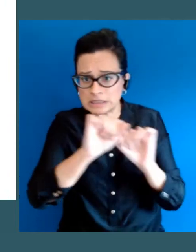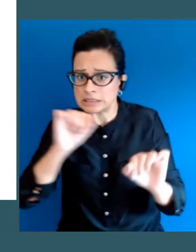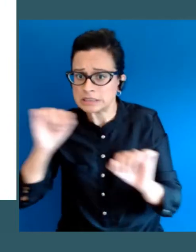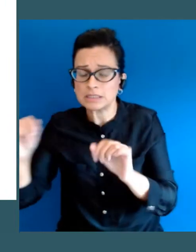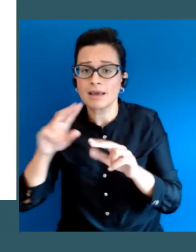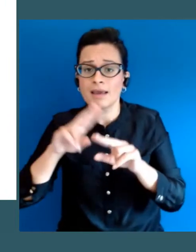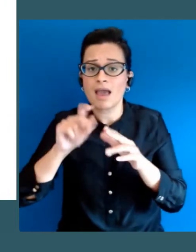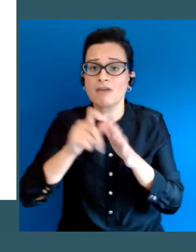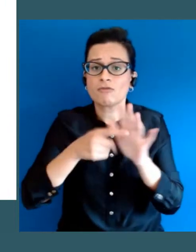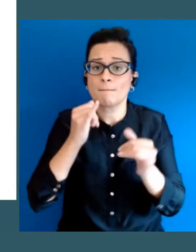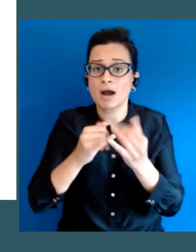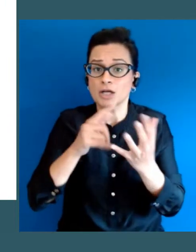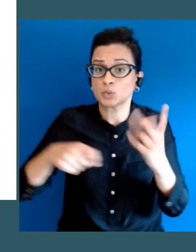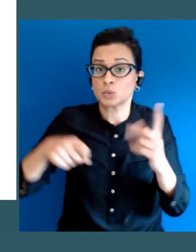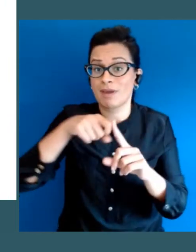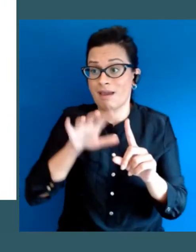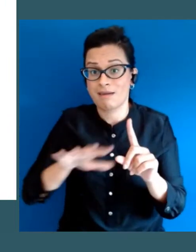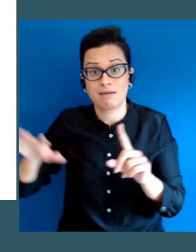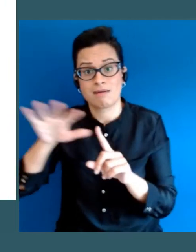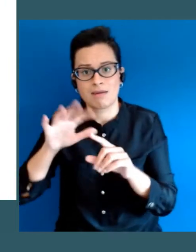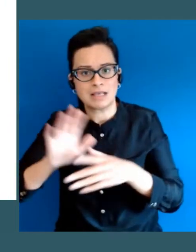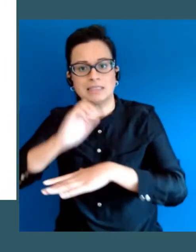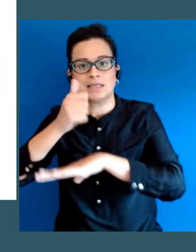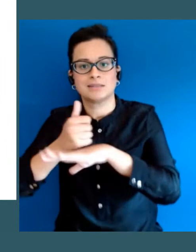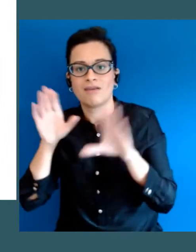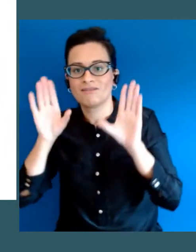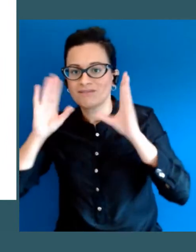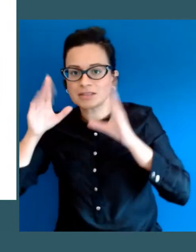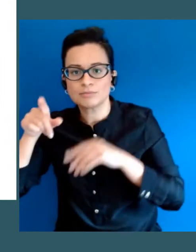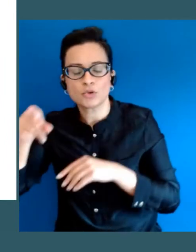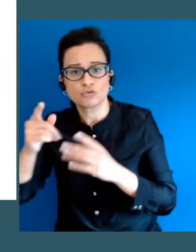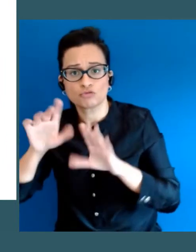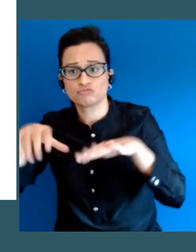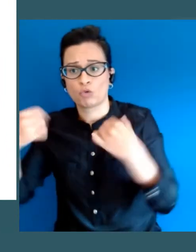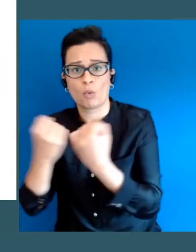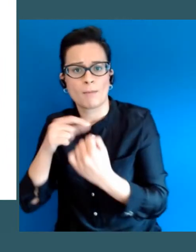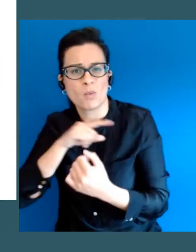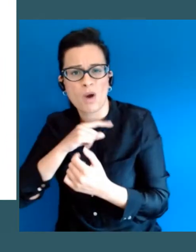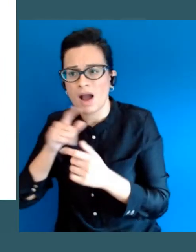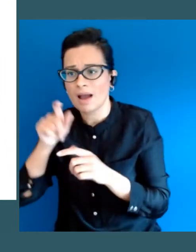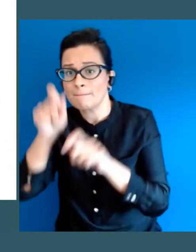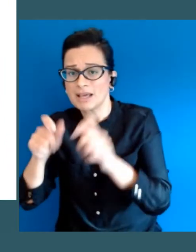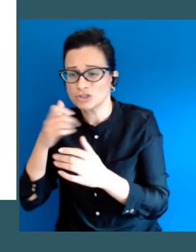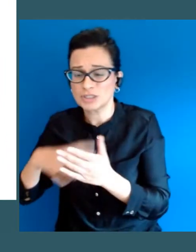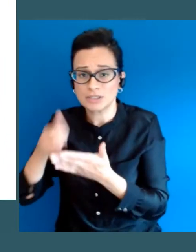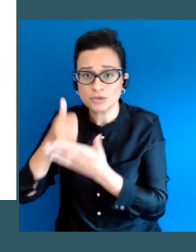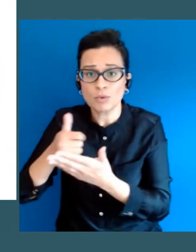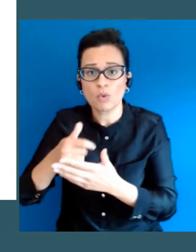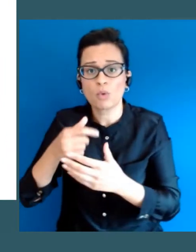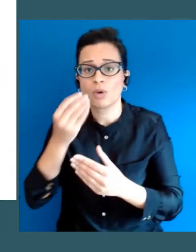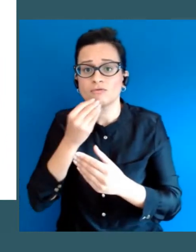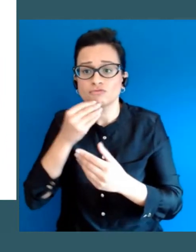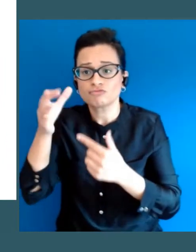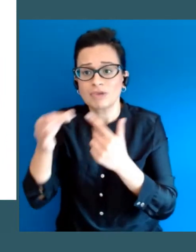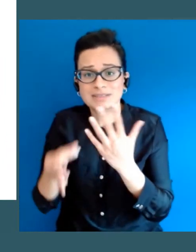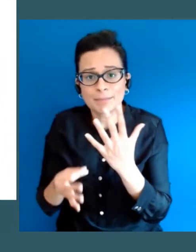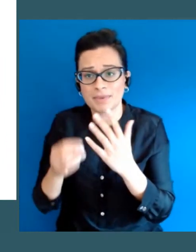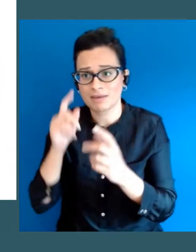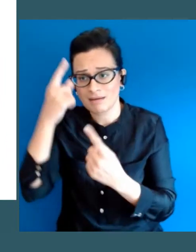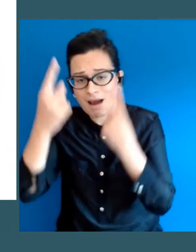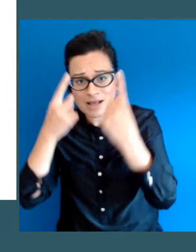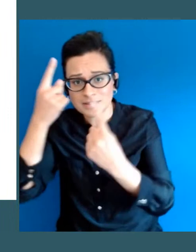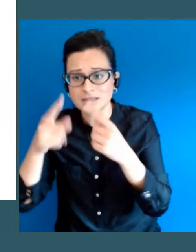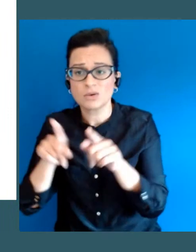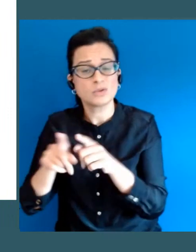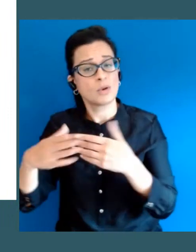they actually set up a Facebook group to support patients, recipe ideas, and just in general, more awareness